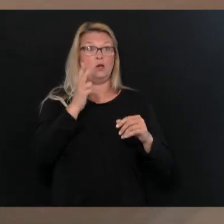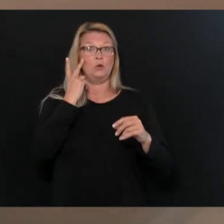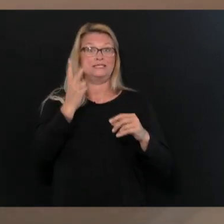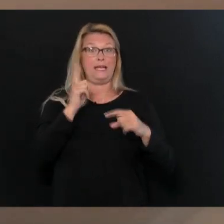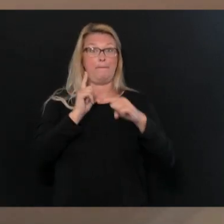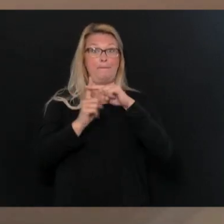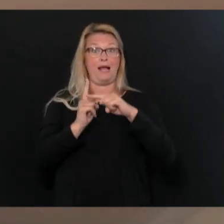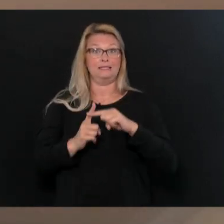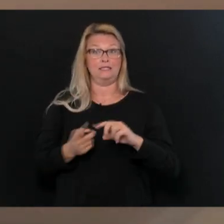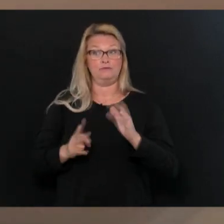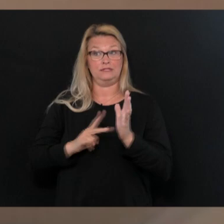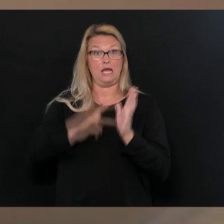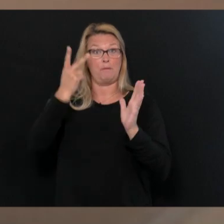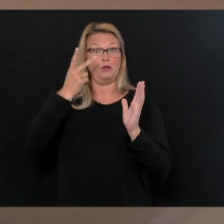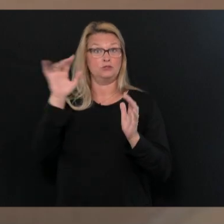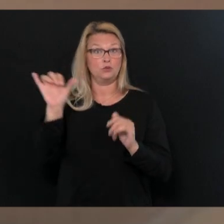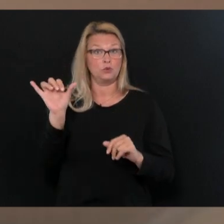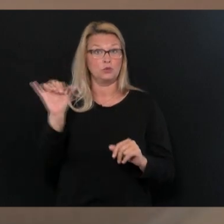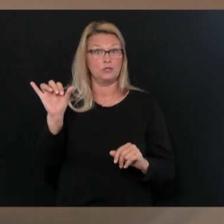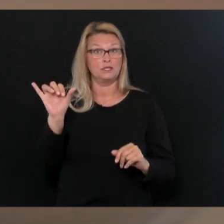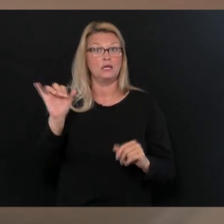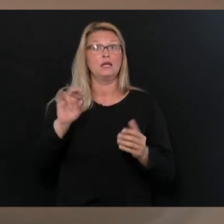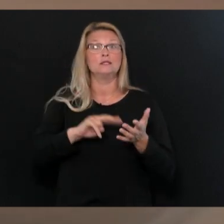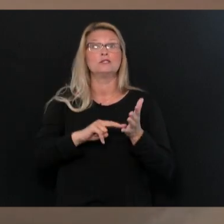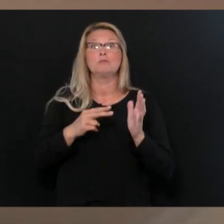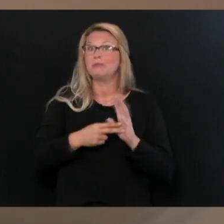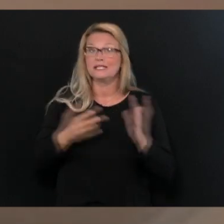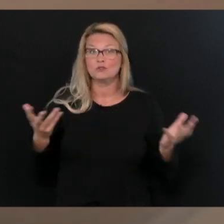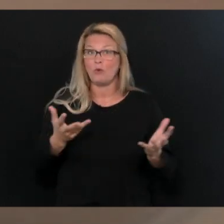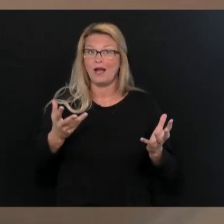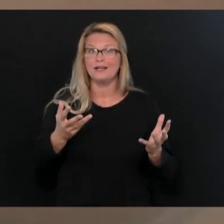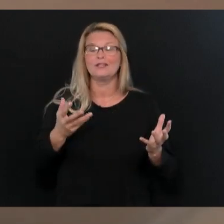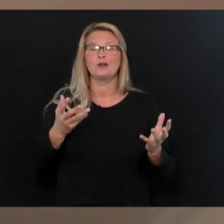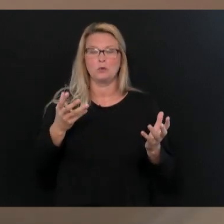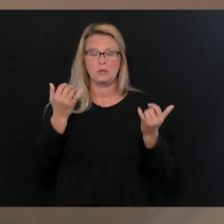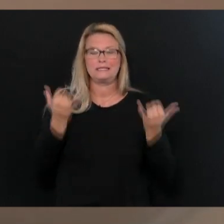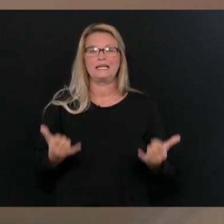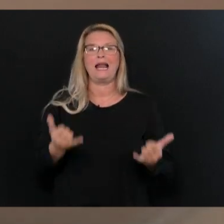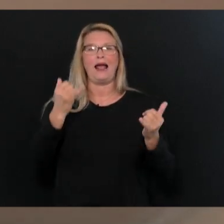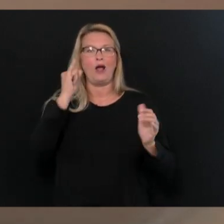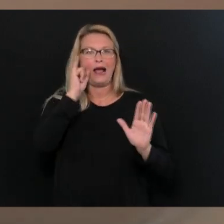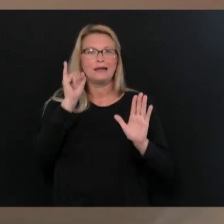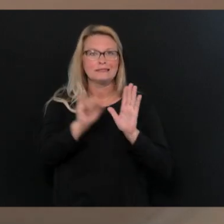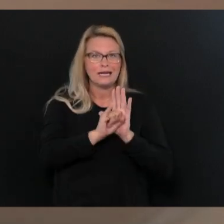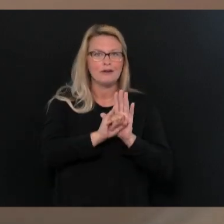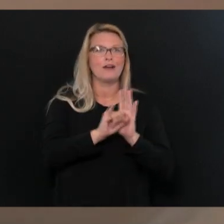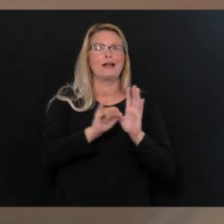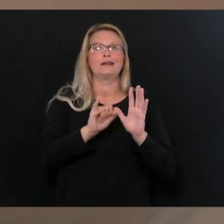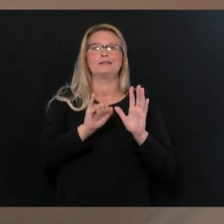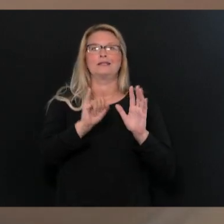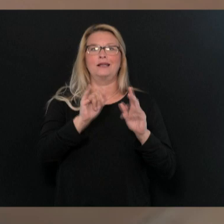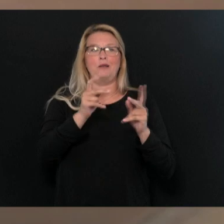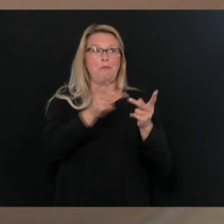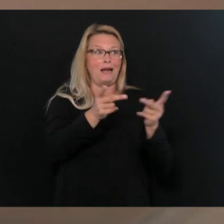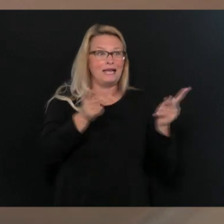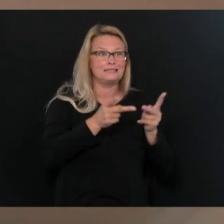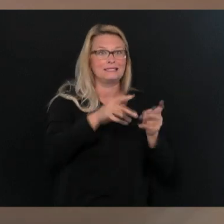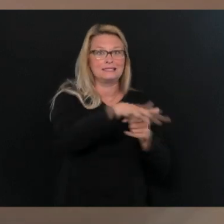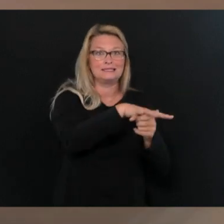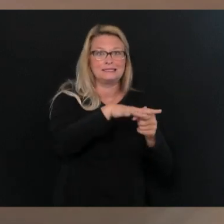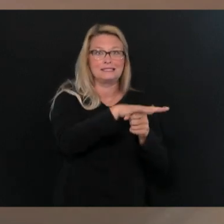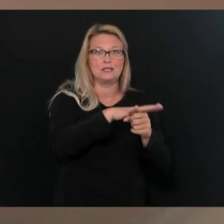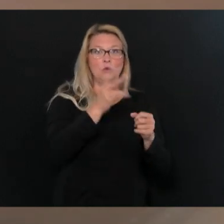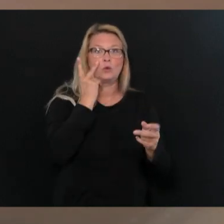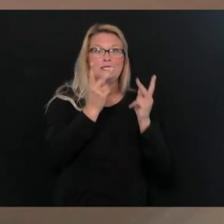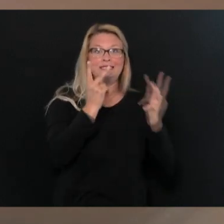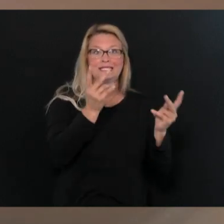even more, which to me suggests that we are targeting people in areas where we see more spread